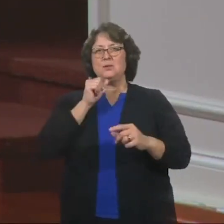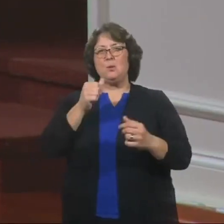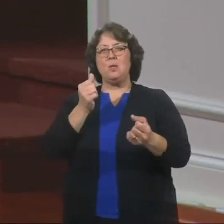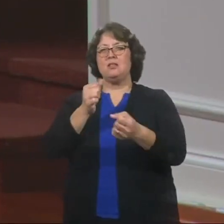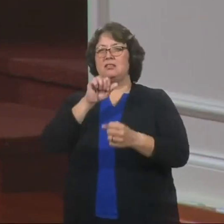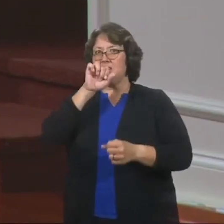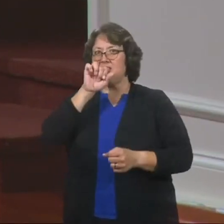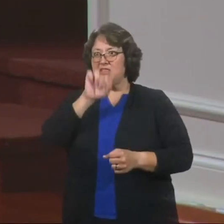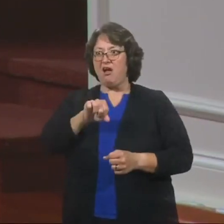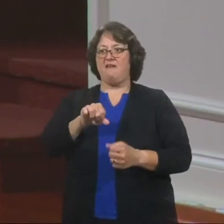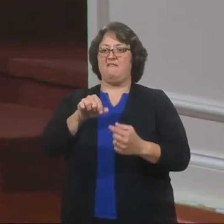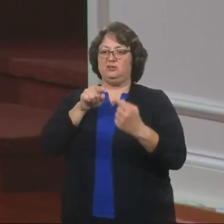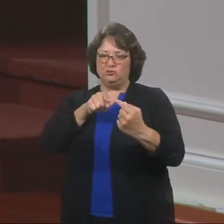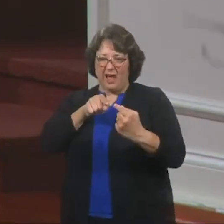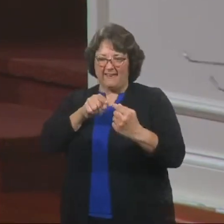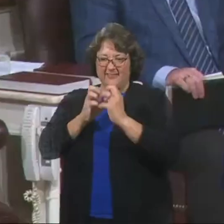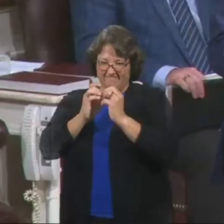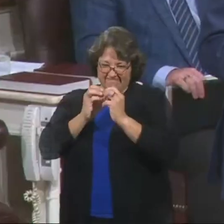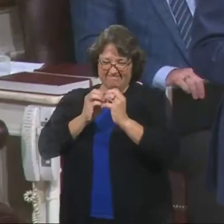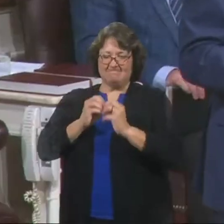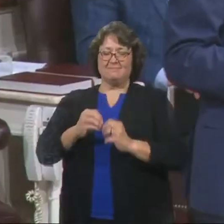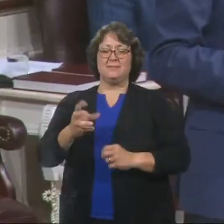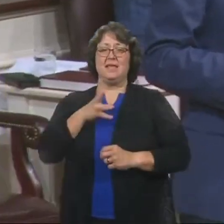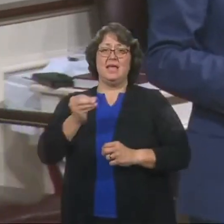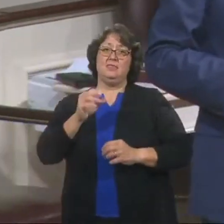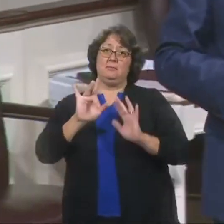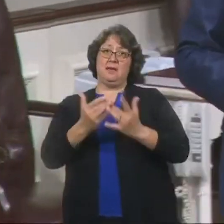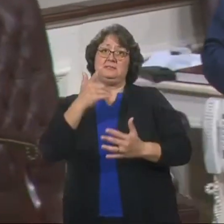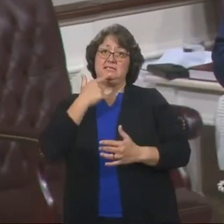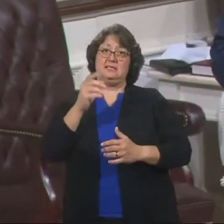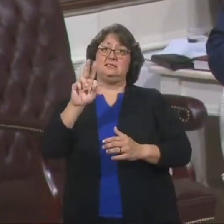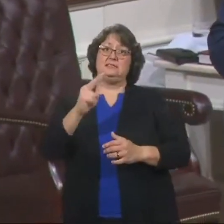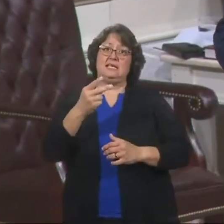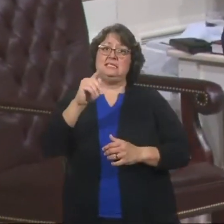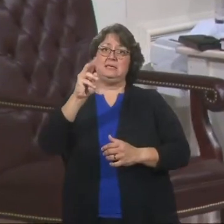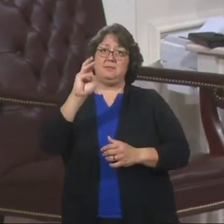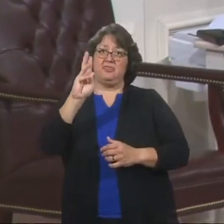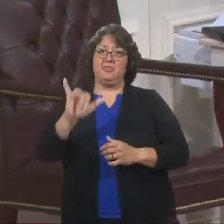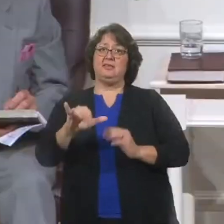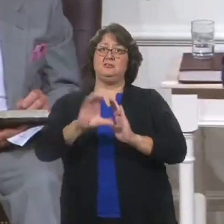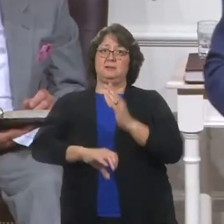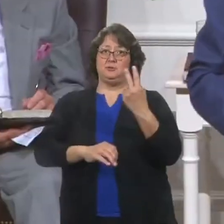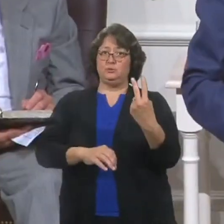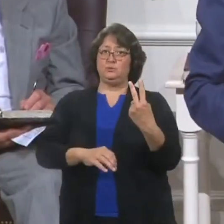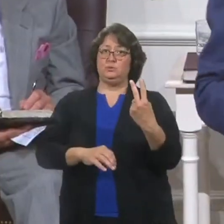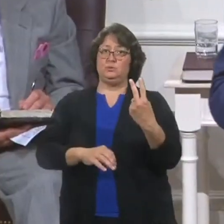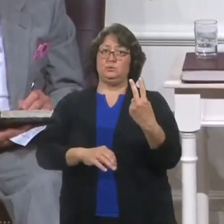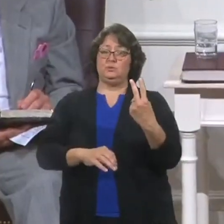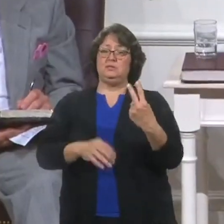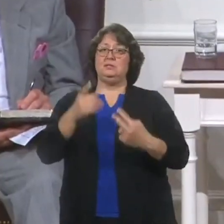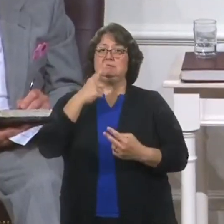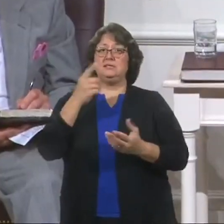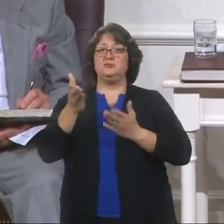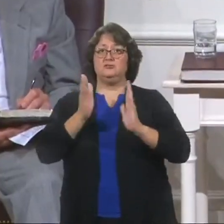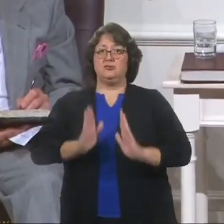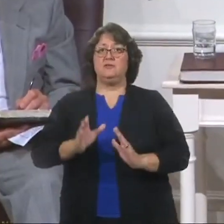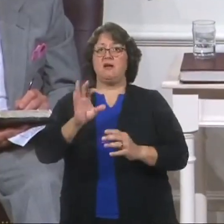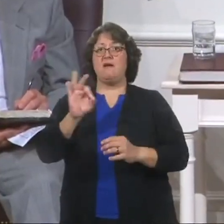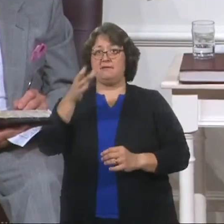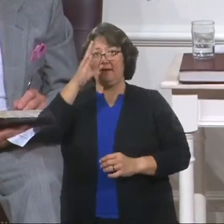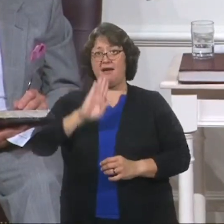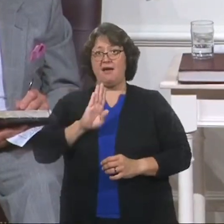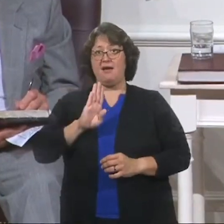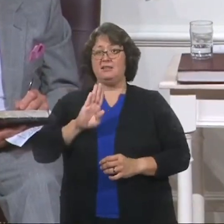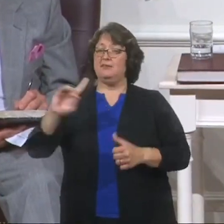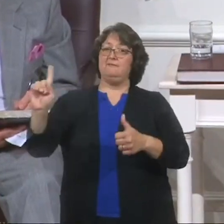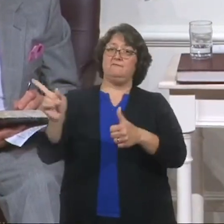strife. Some folks, and of course the Bible tells us in 2 Timothy chapter 2, he tells us the servant of God, the